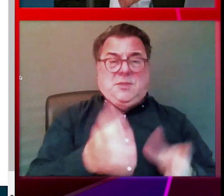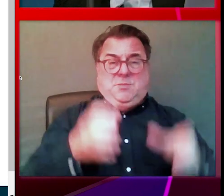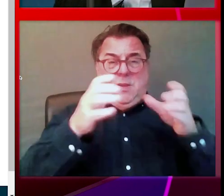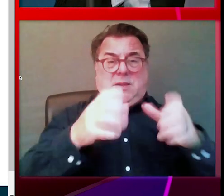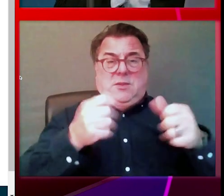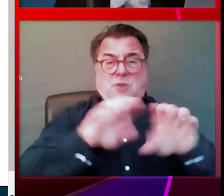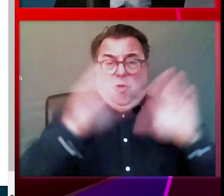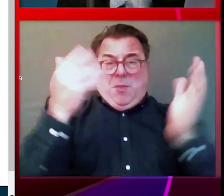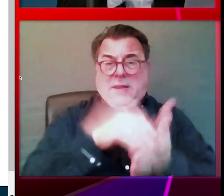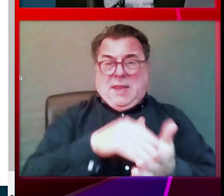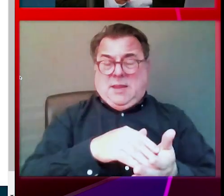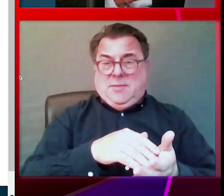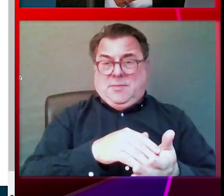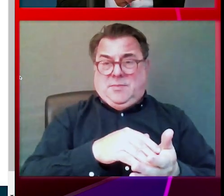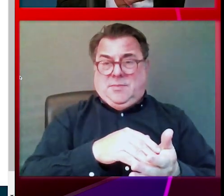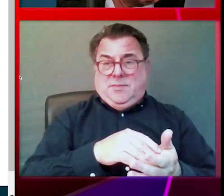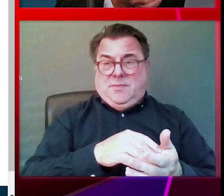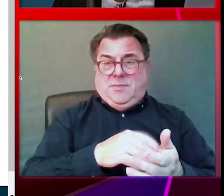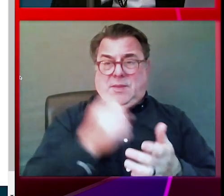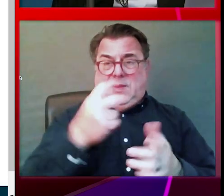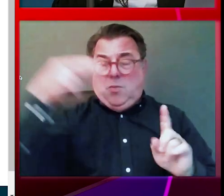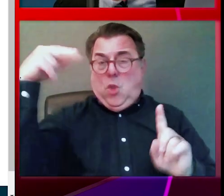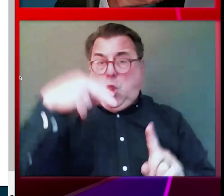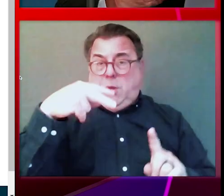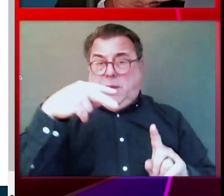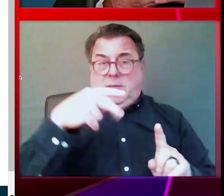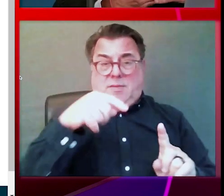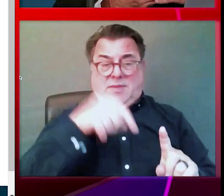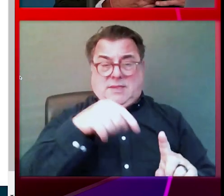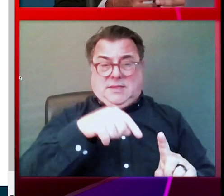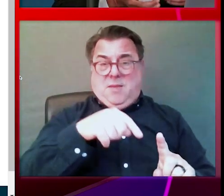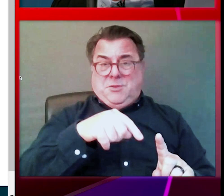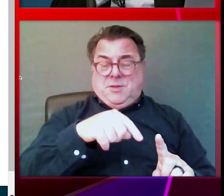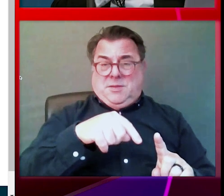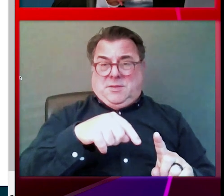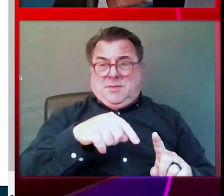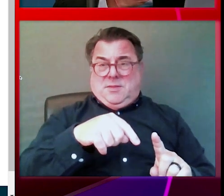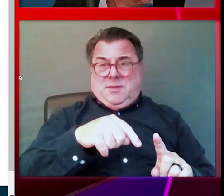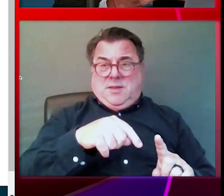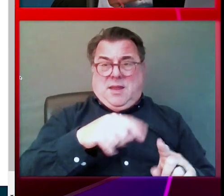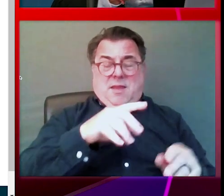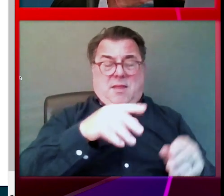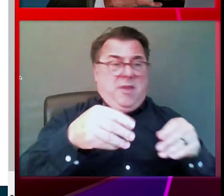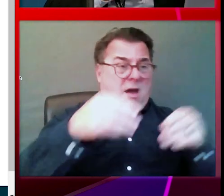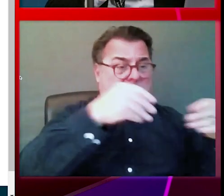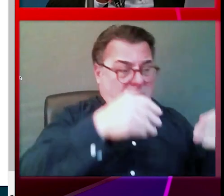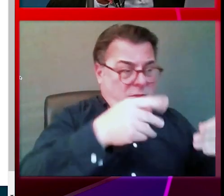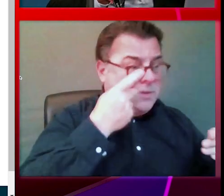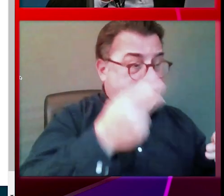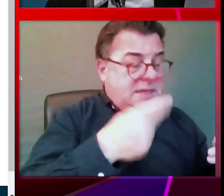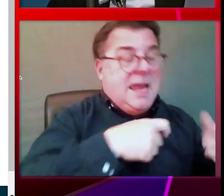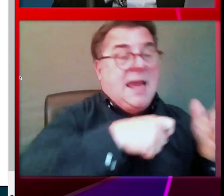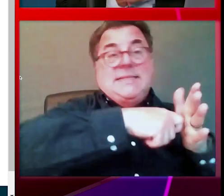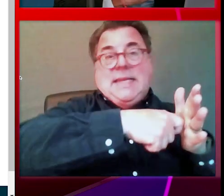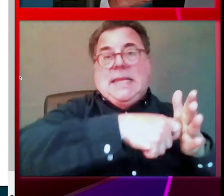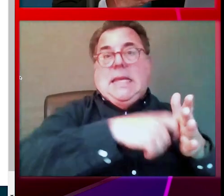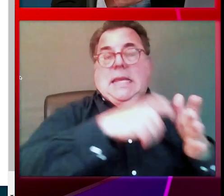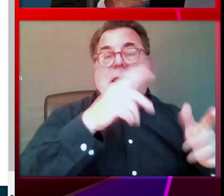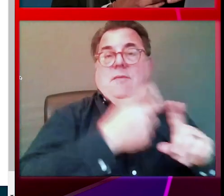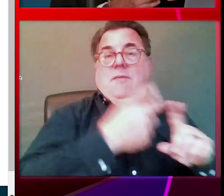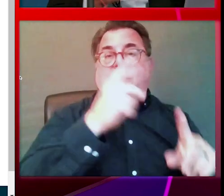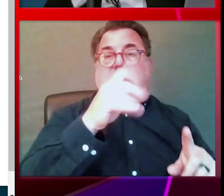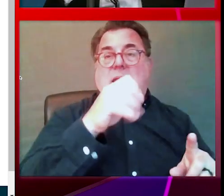it, S3 will look at this object, will take the envelope, will see the data key that's encrypted by the KMS key, will send